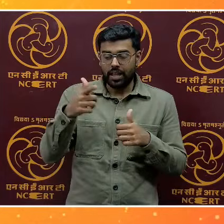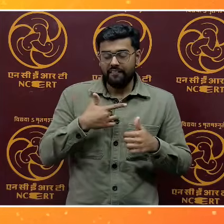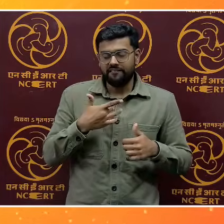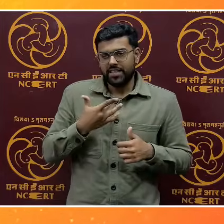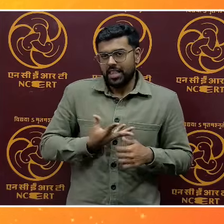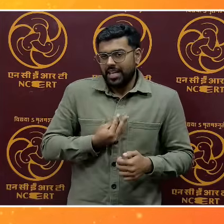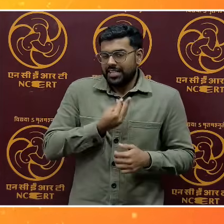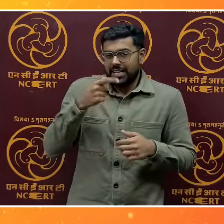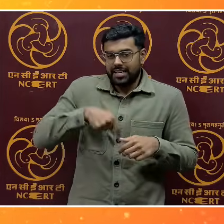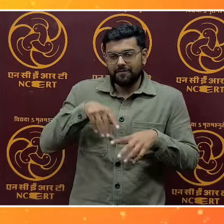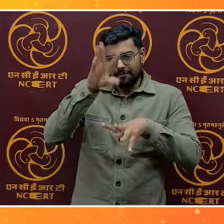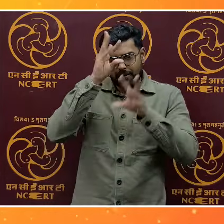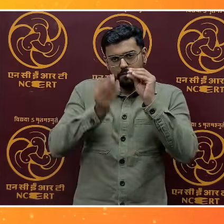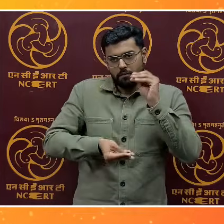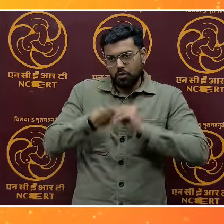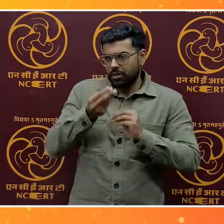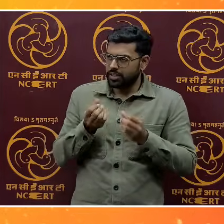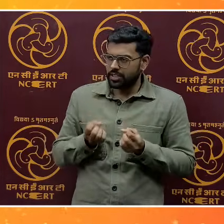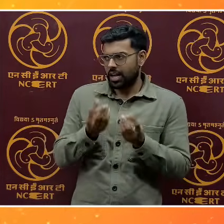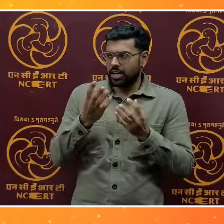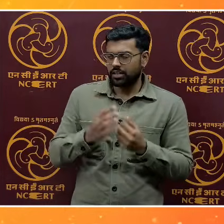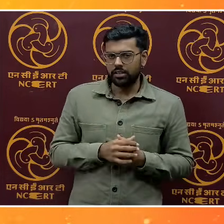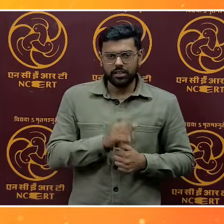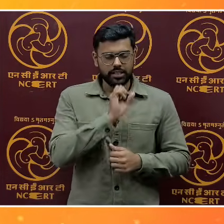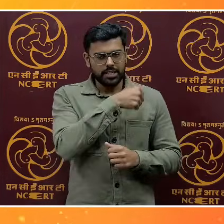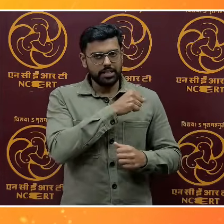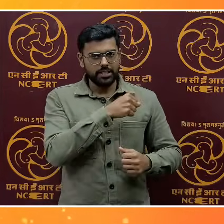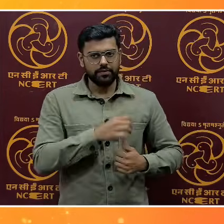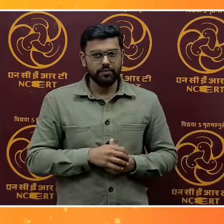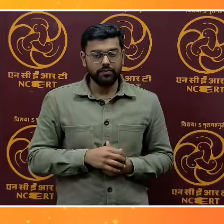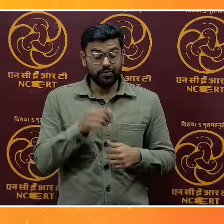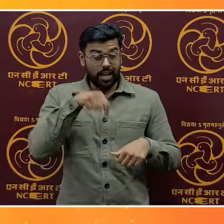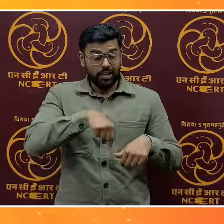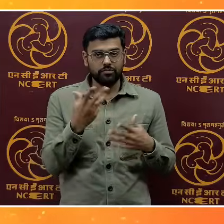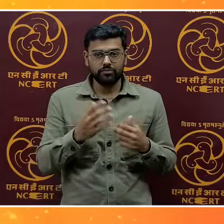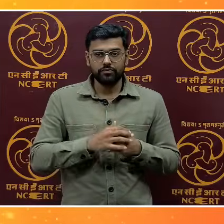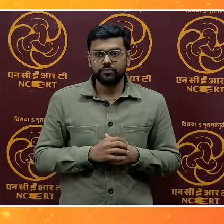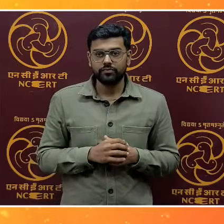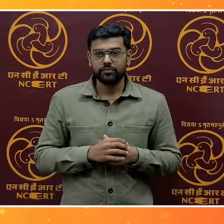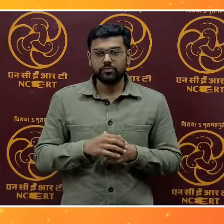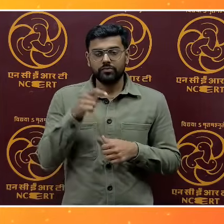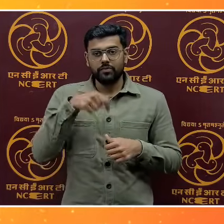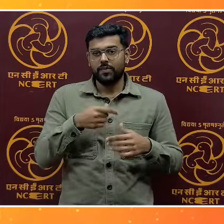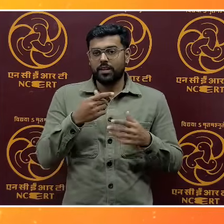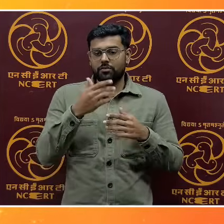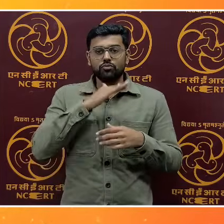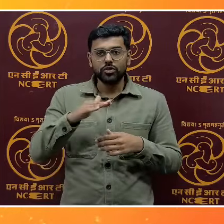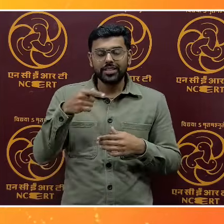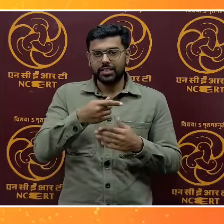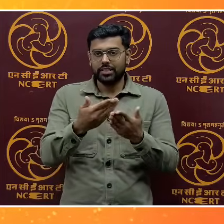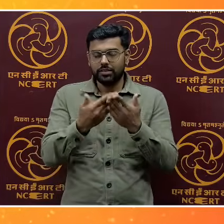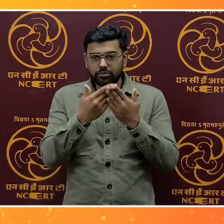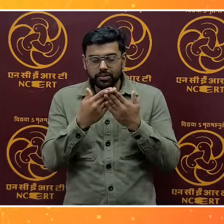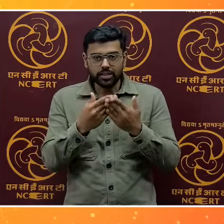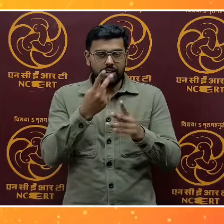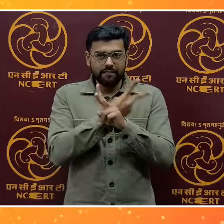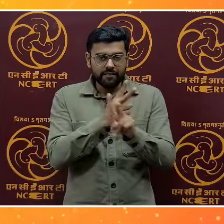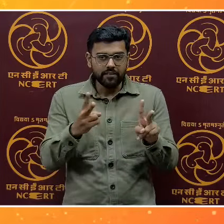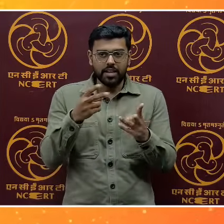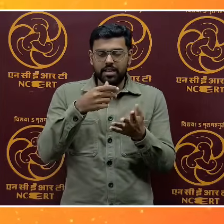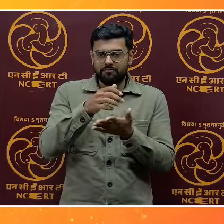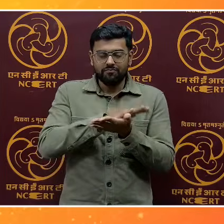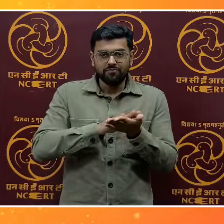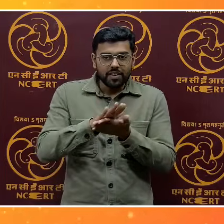more about it. Ma'am, shall we begin? Yes, sure. Tanvi, today children are going to study about surface areas and volumes